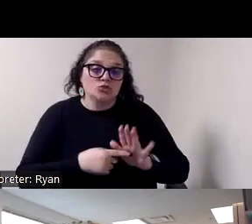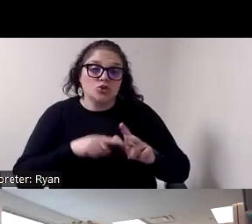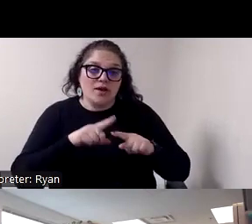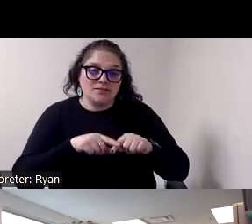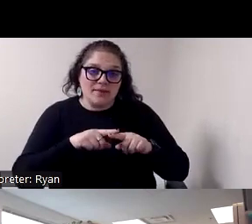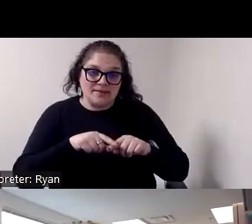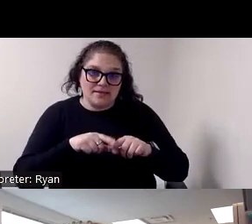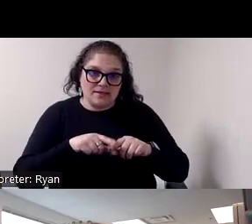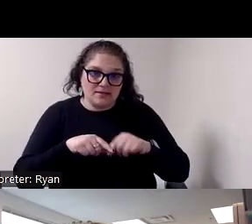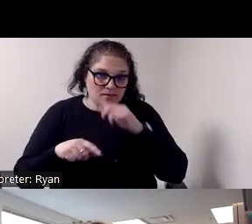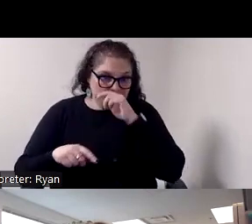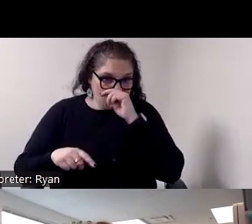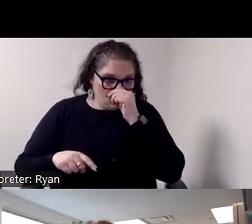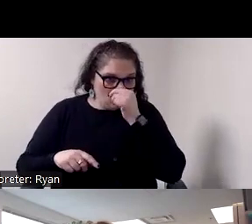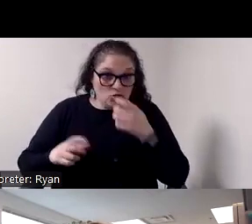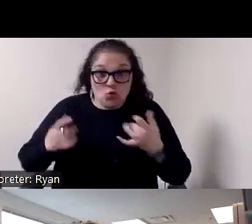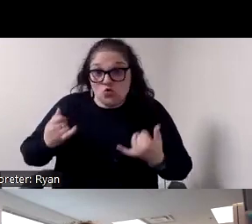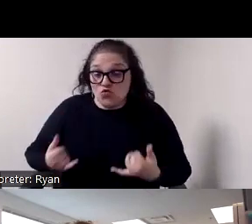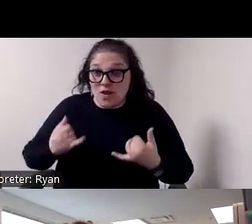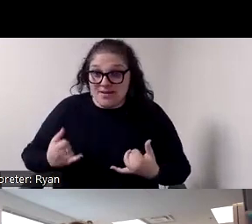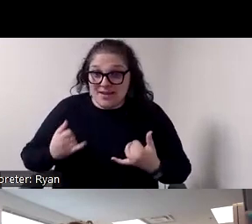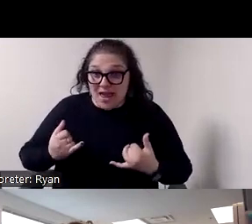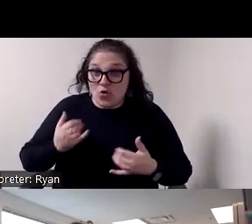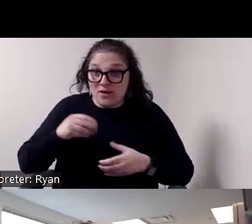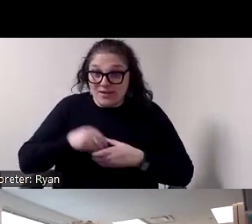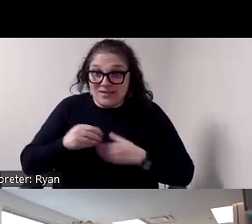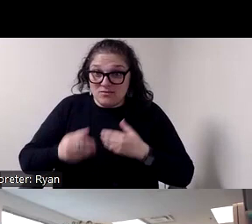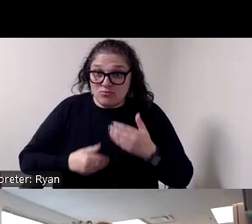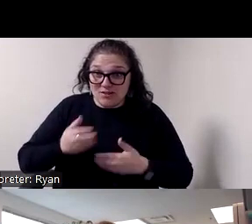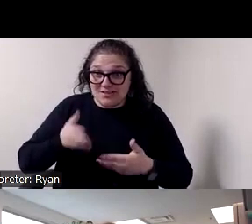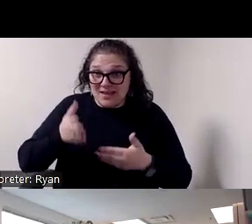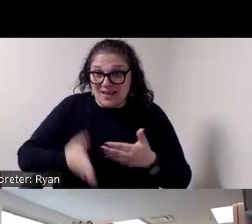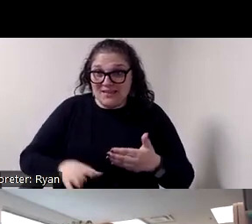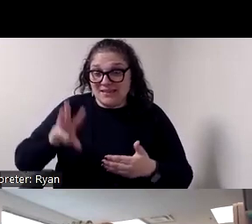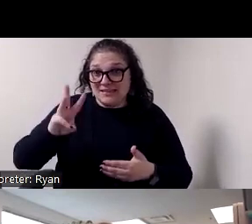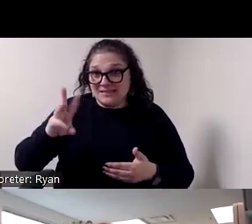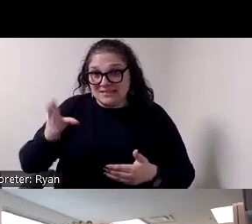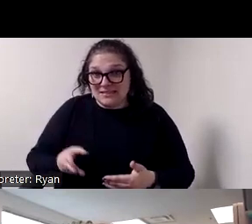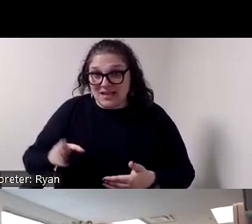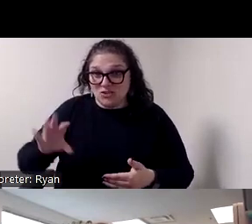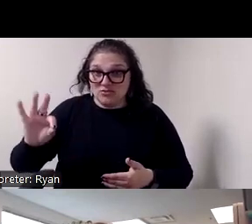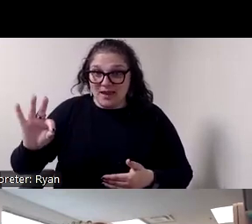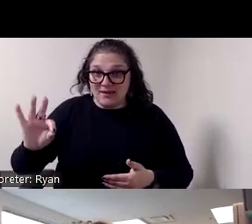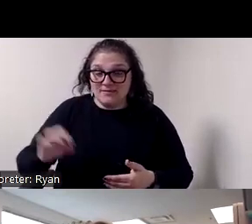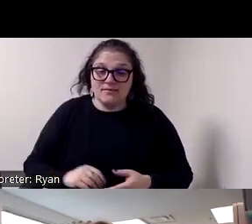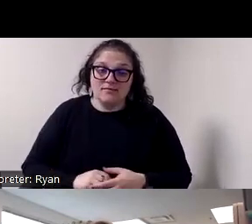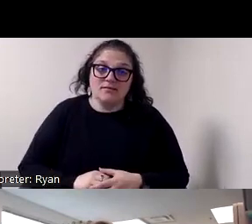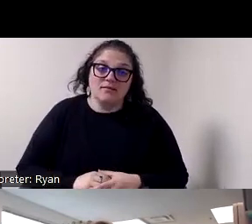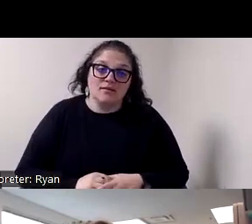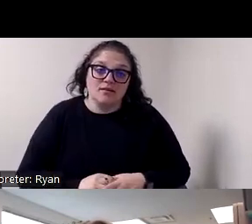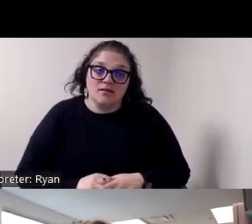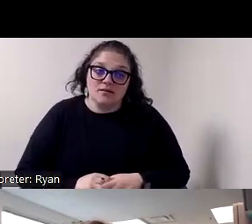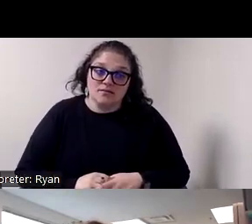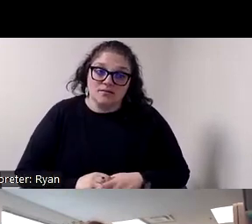this is the current pay period that is being processed, pay period ending 6/9. And so that has already